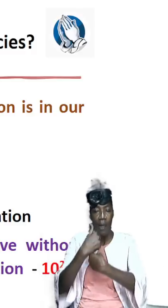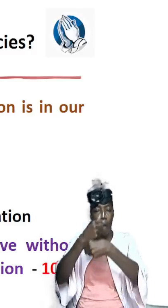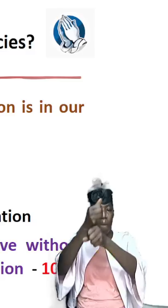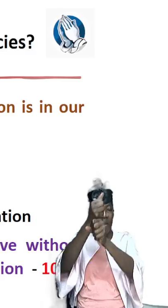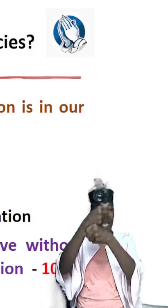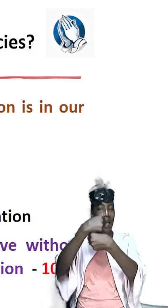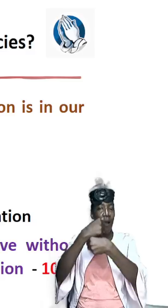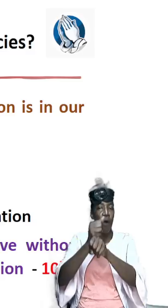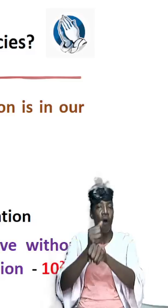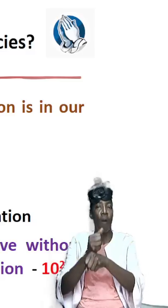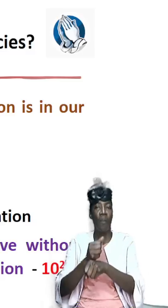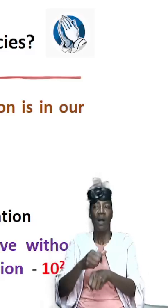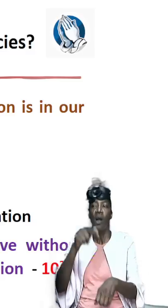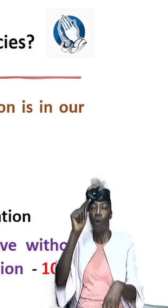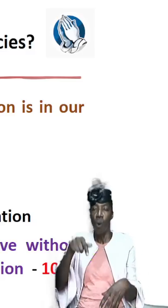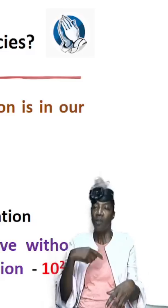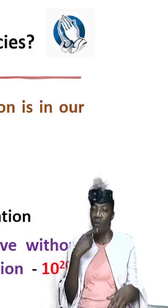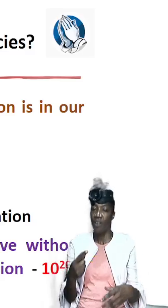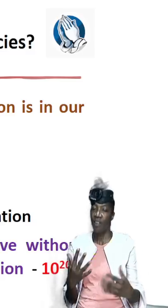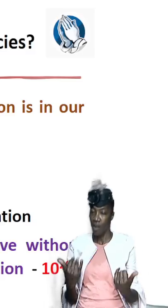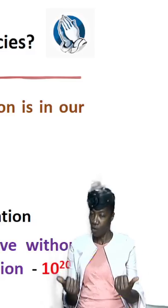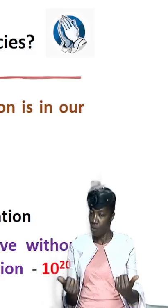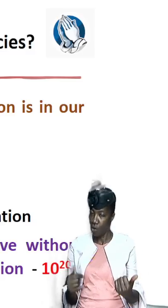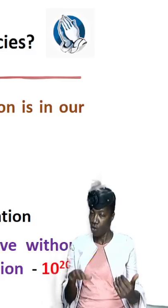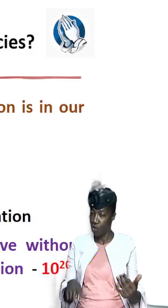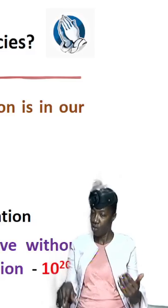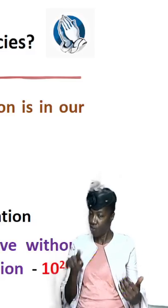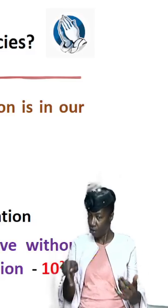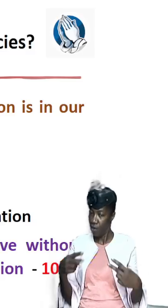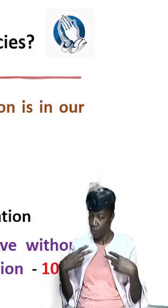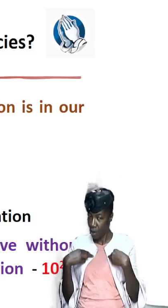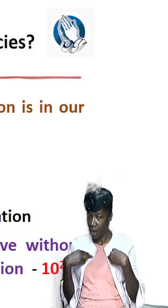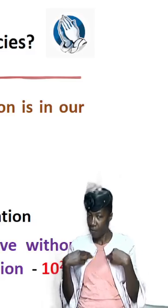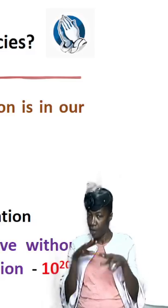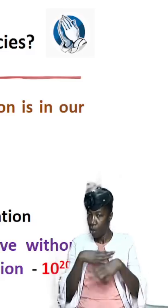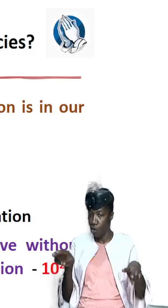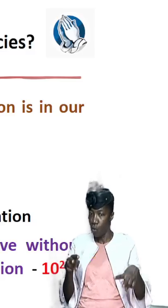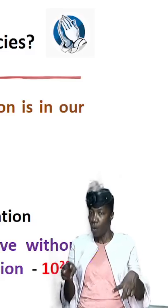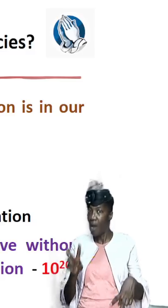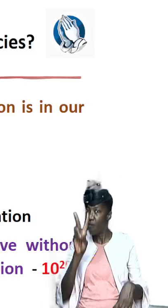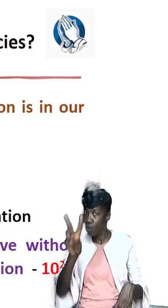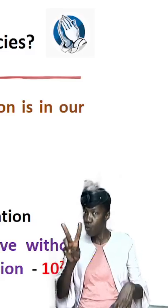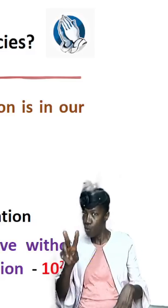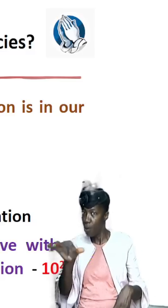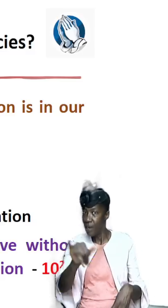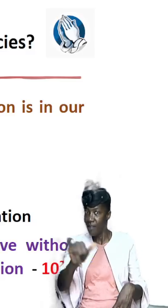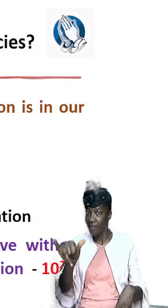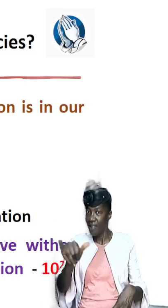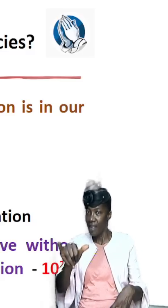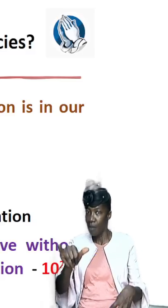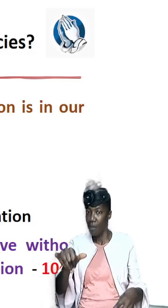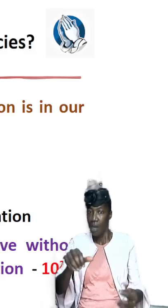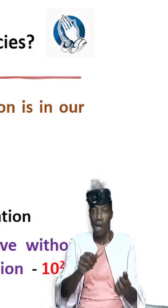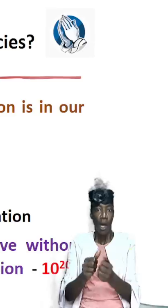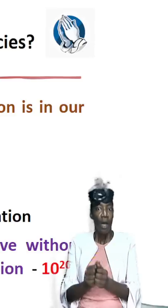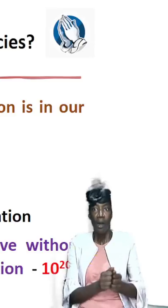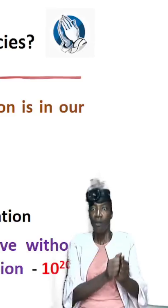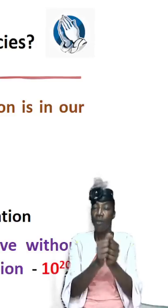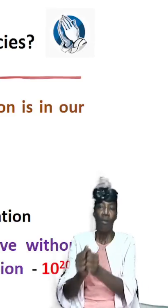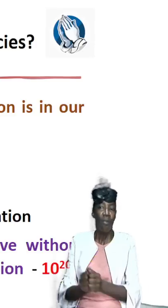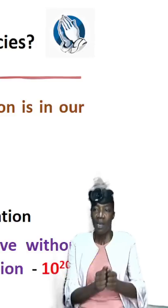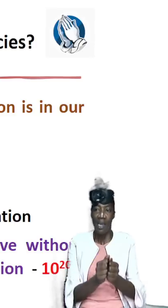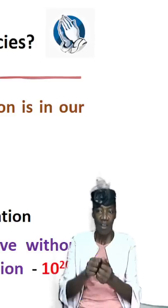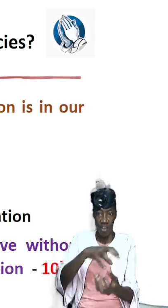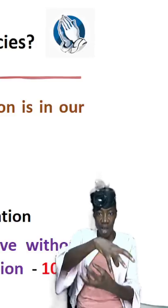we are saying. How many children could you have without having two with the same combination? You have a